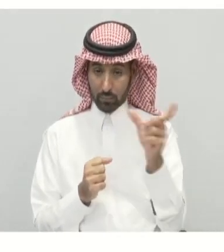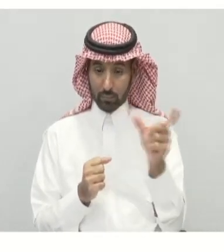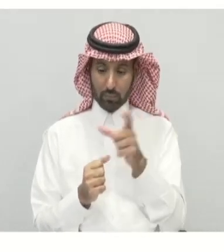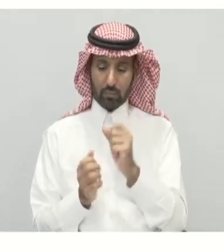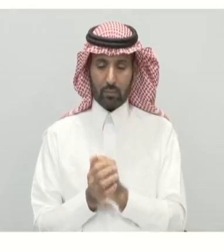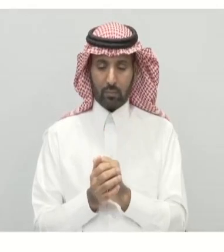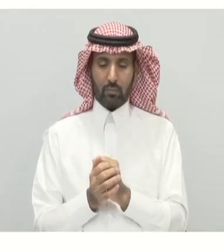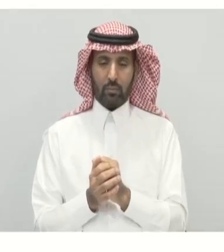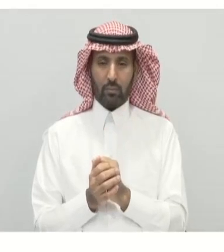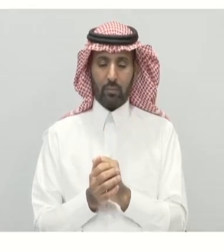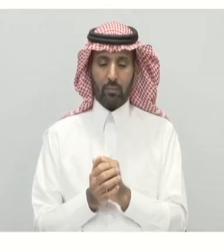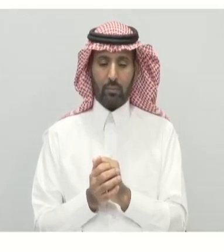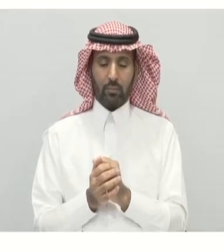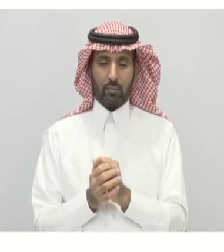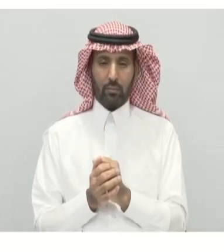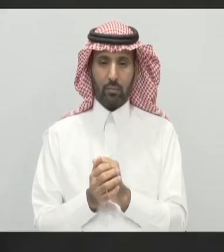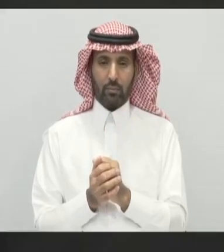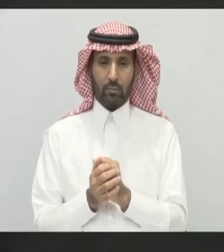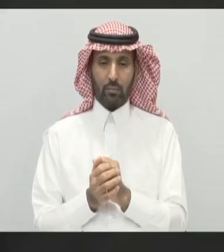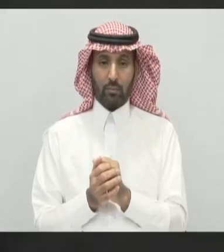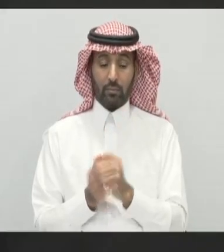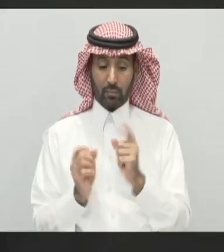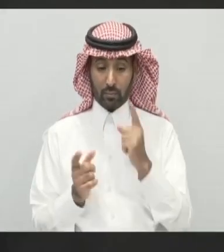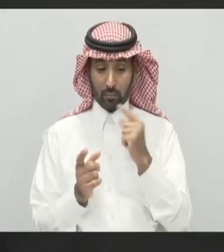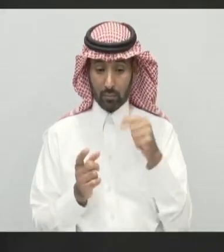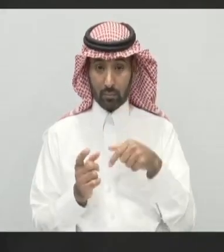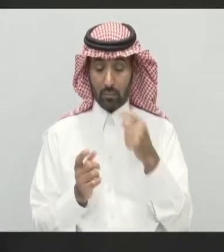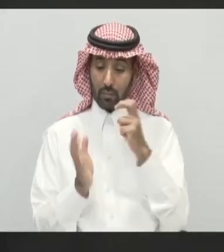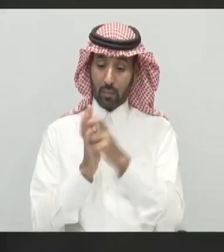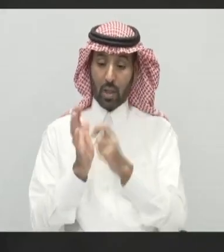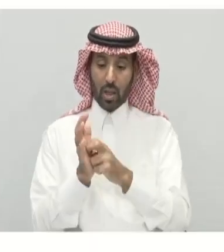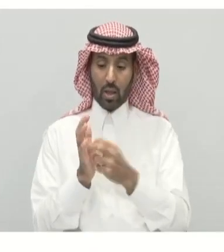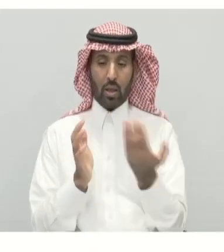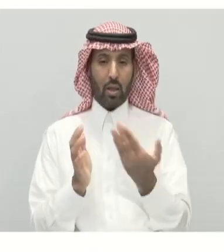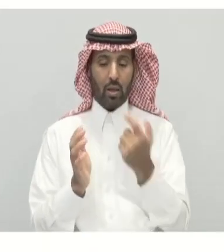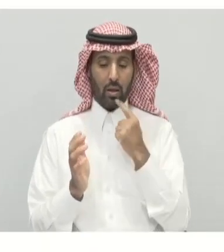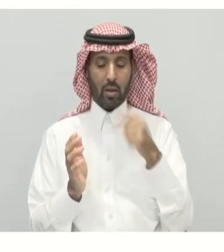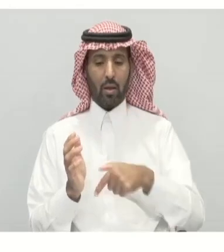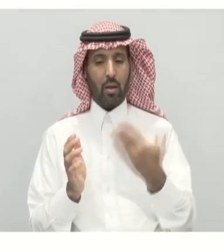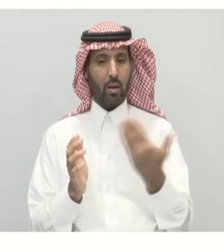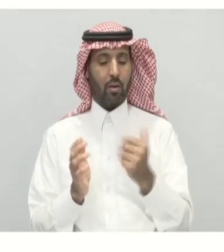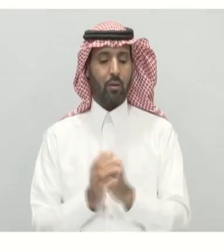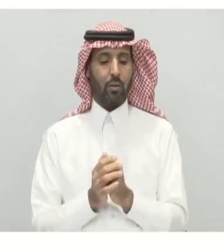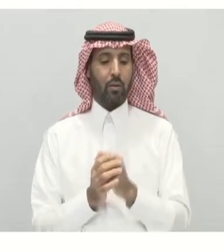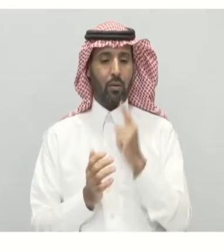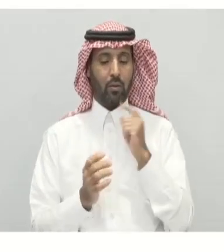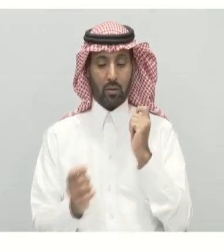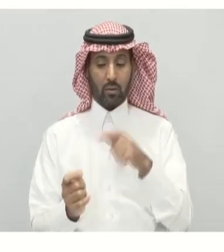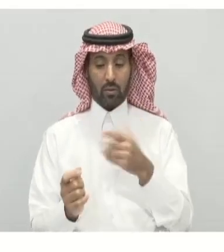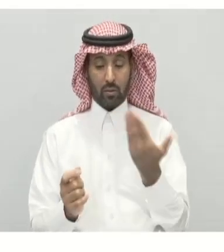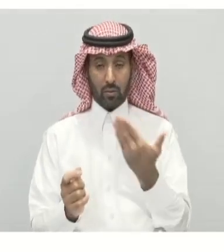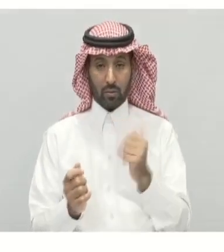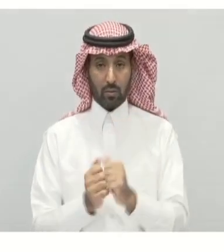and the et in here. Okay, that was for the grammar lesson. For our lesson today, by the end of